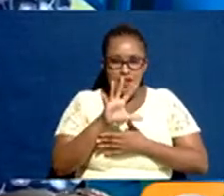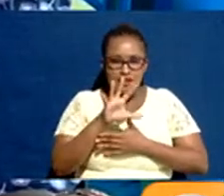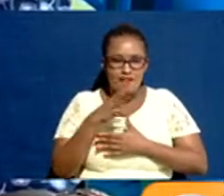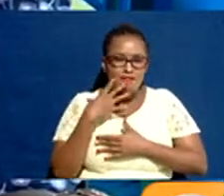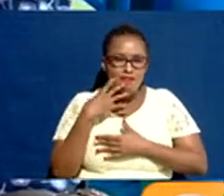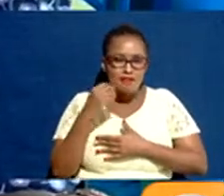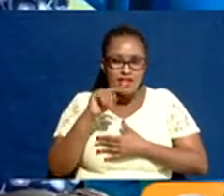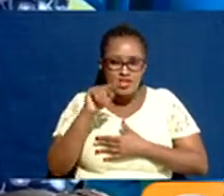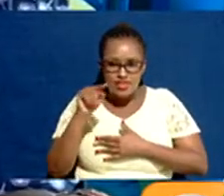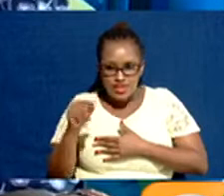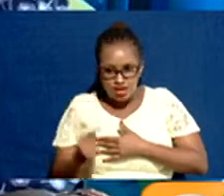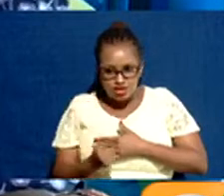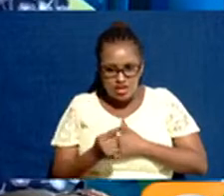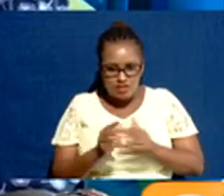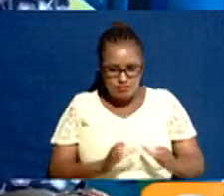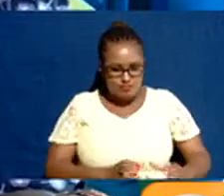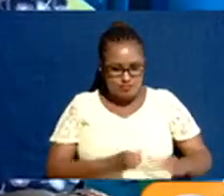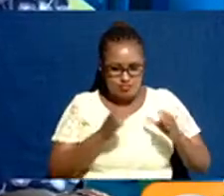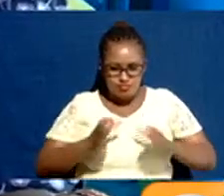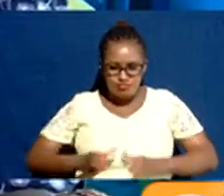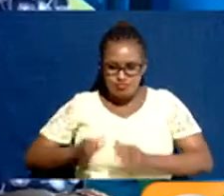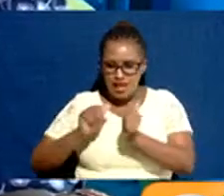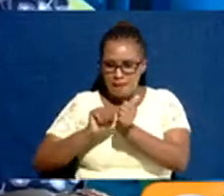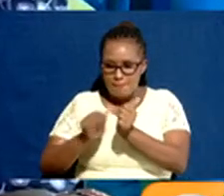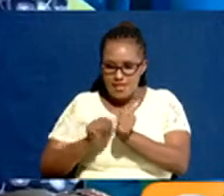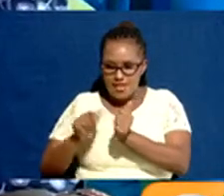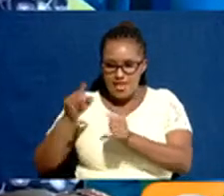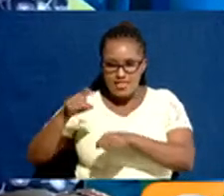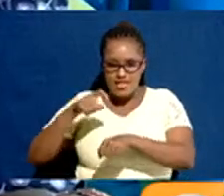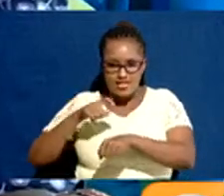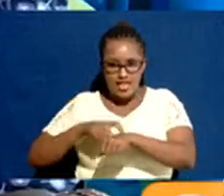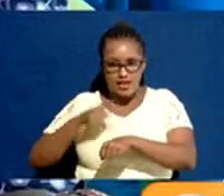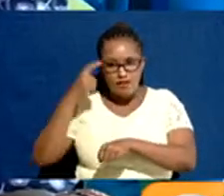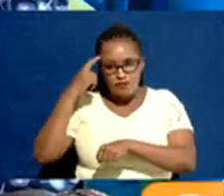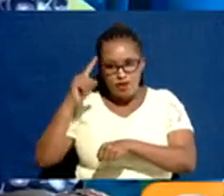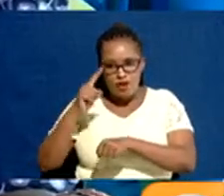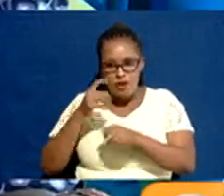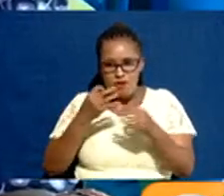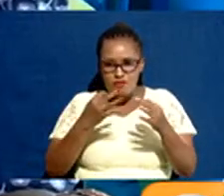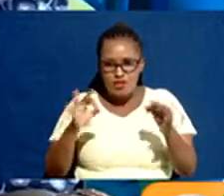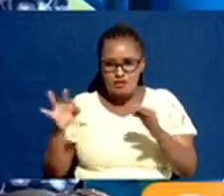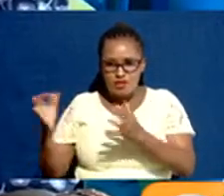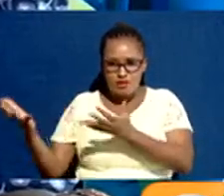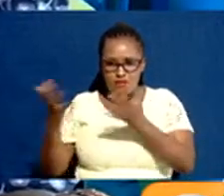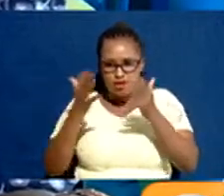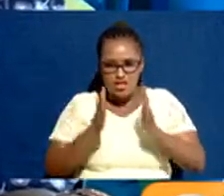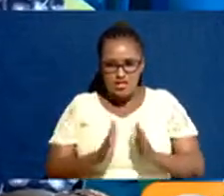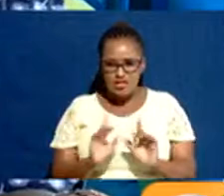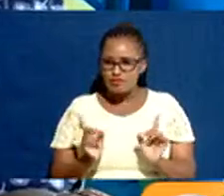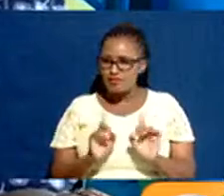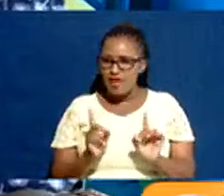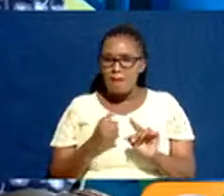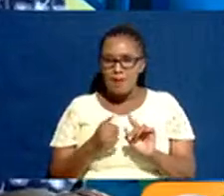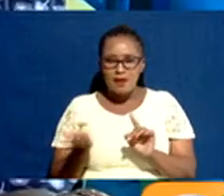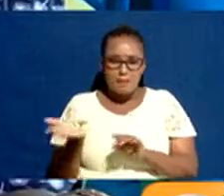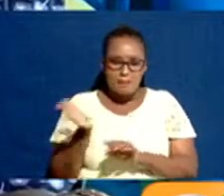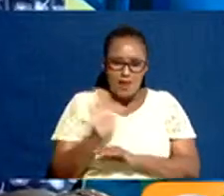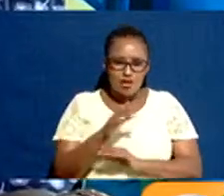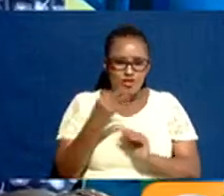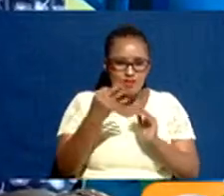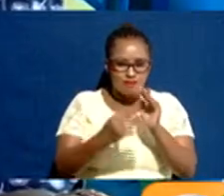maize, this time not to freelance importers, but to the millers